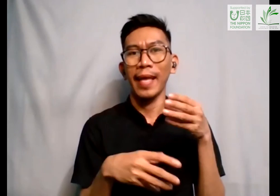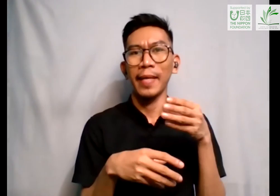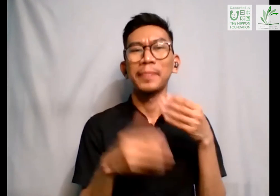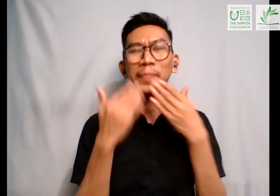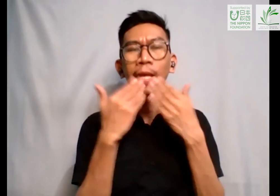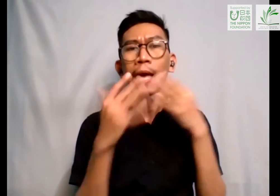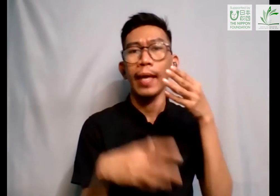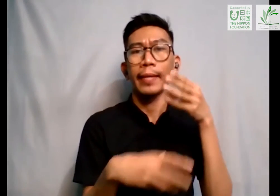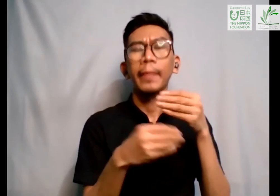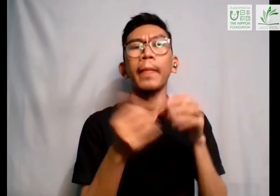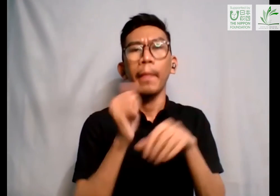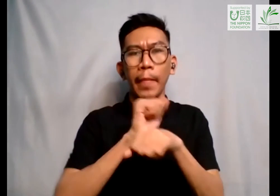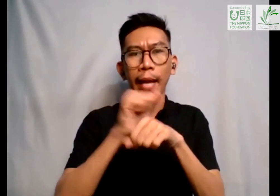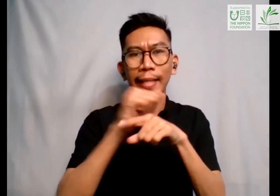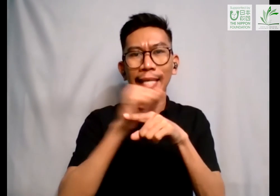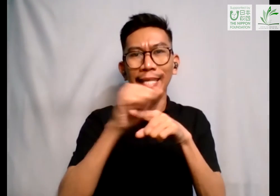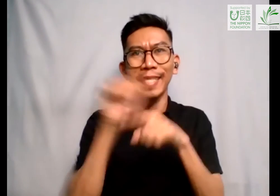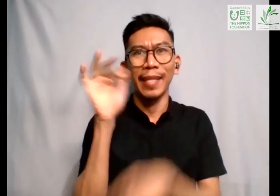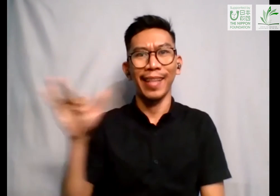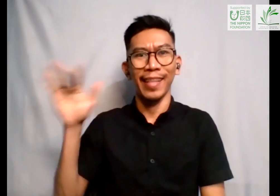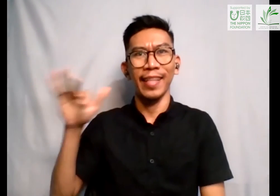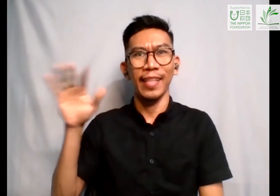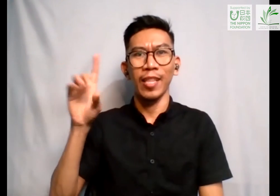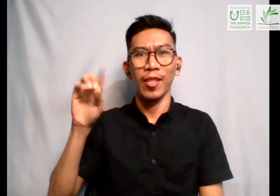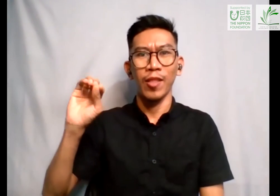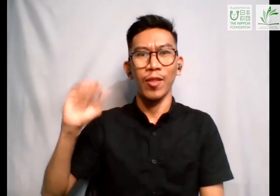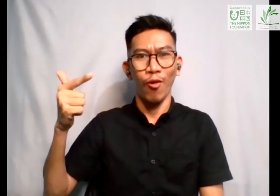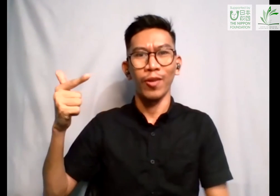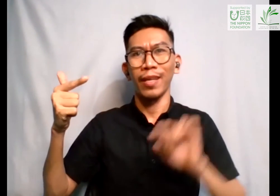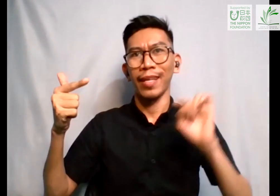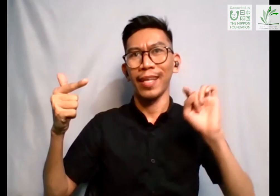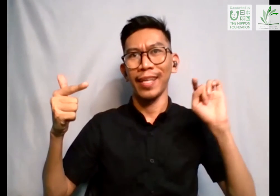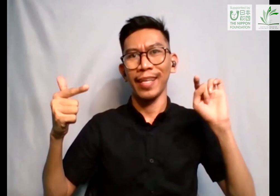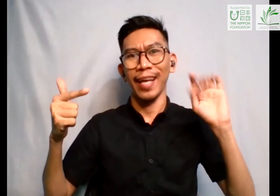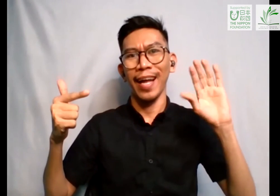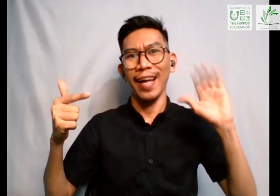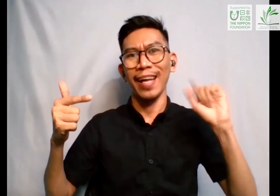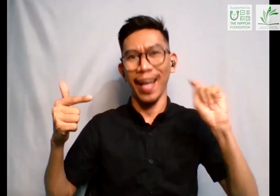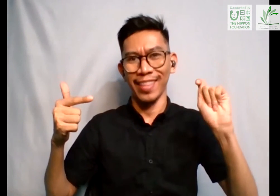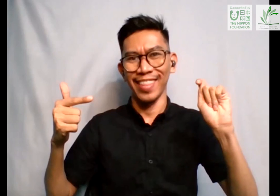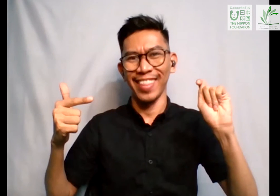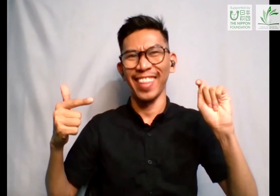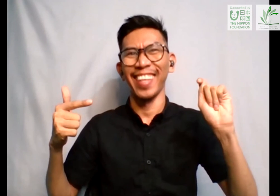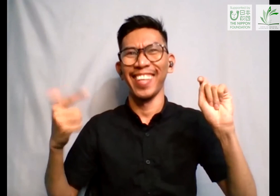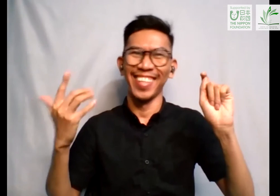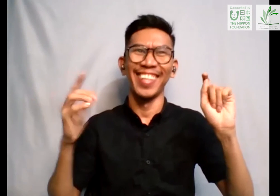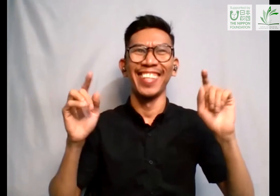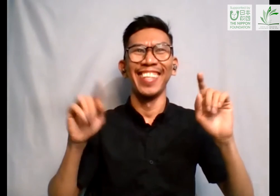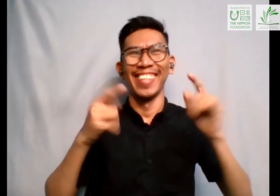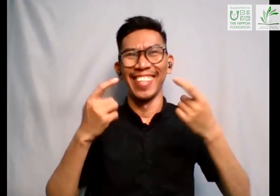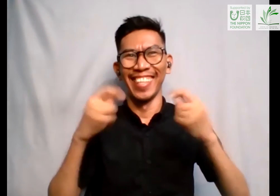practice finger spelling dog on your right hand and cat on your left hand at the same time.